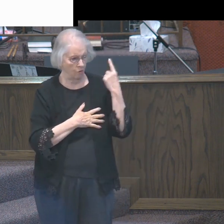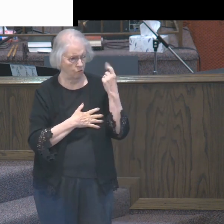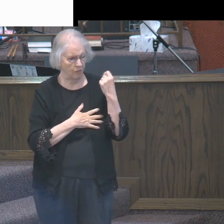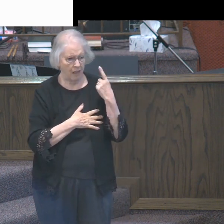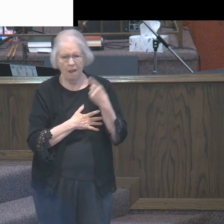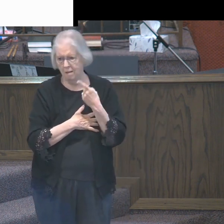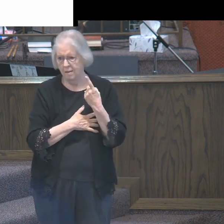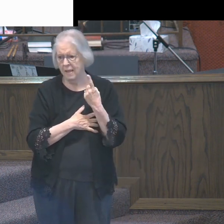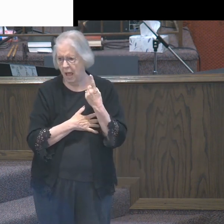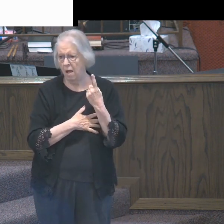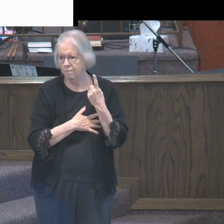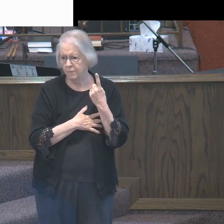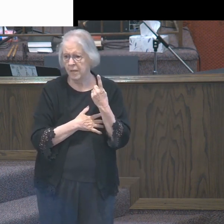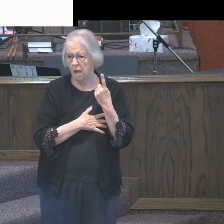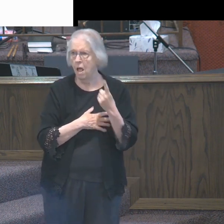God.